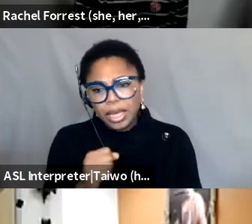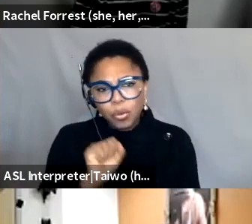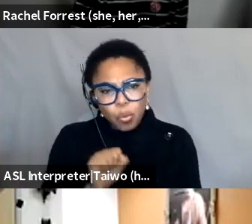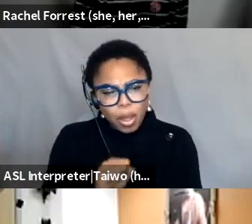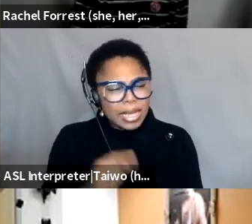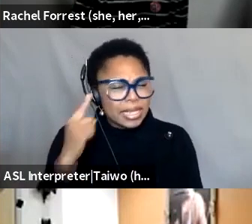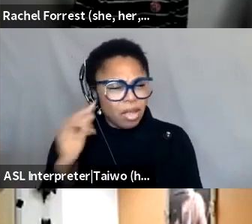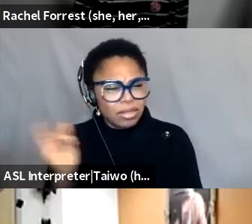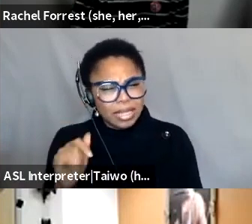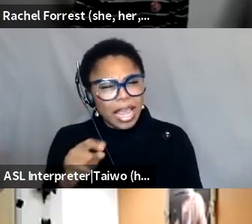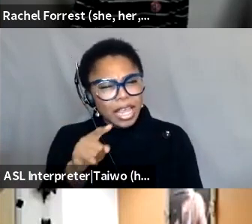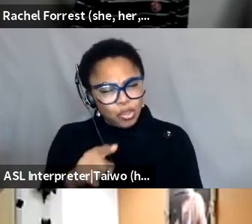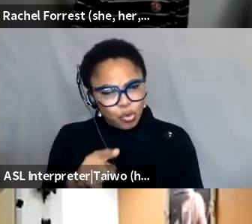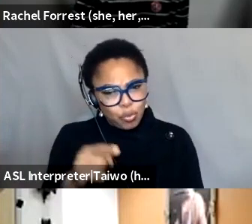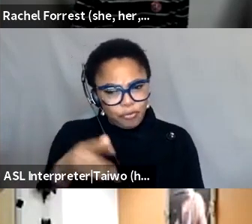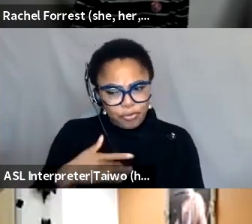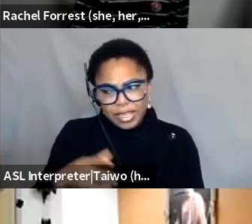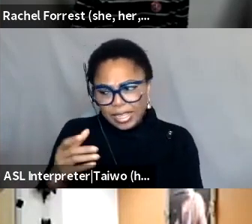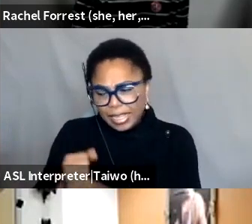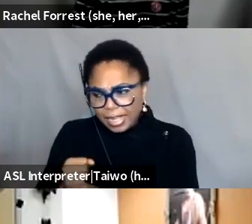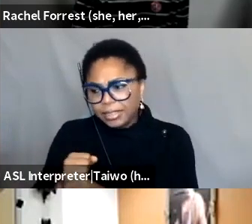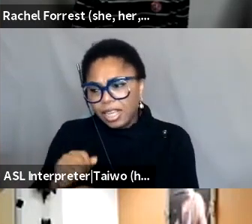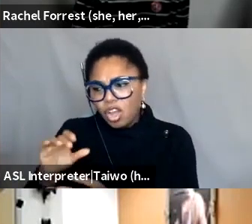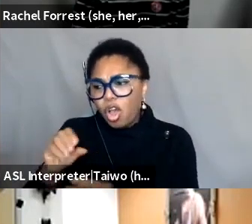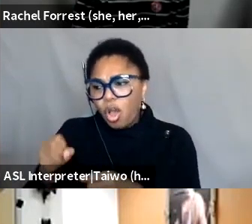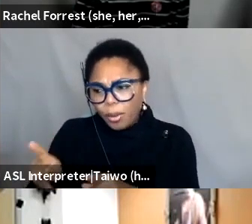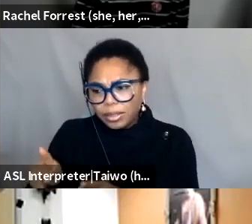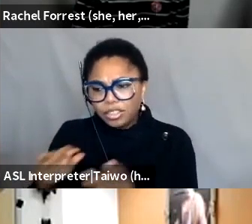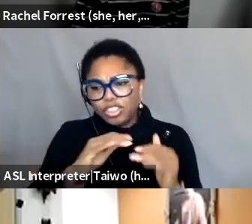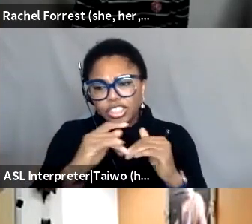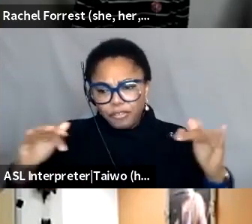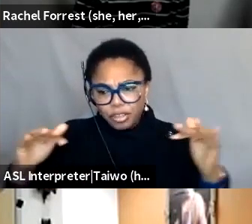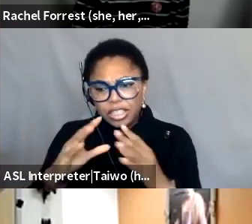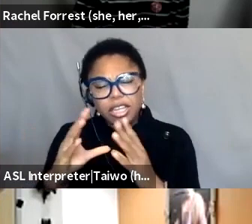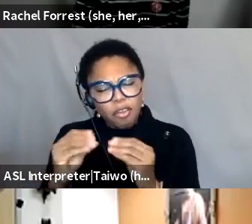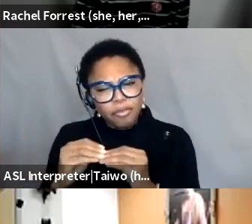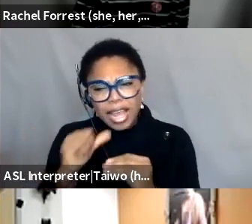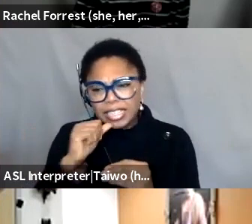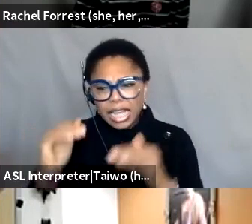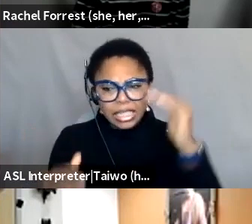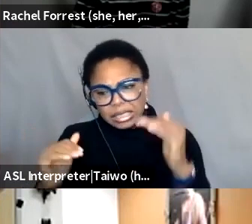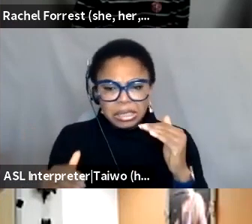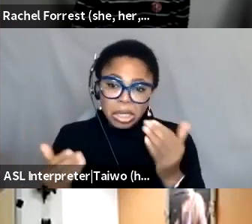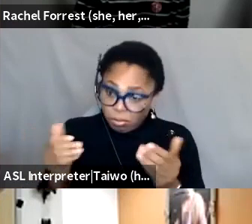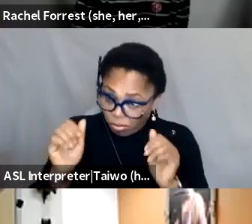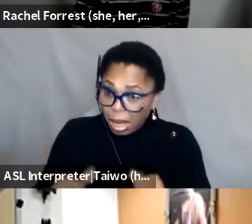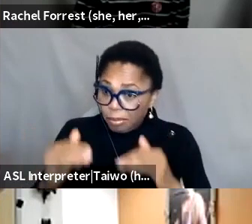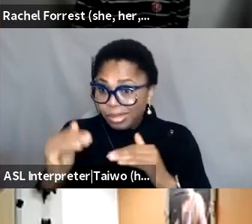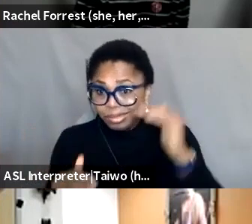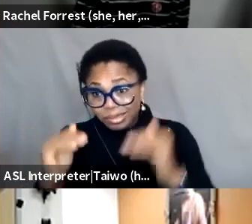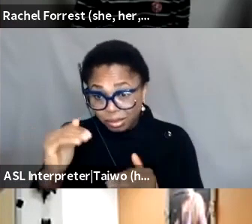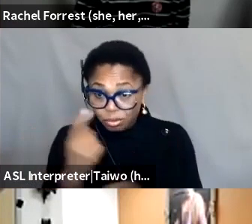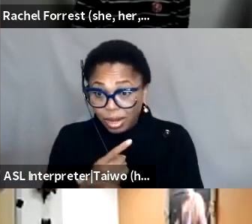sounds like you feel like he gets this opportunity at this diversity conference. And it's unequal. It can be unequal, right, in terms